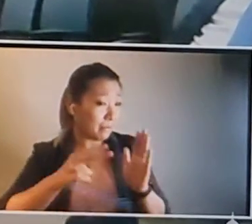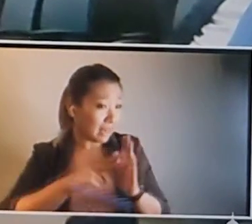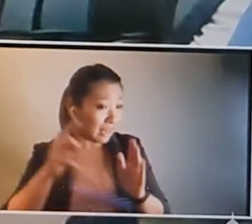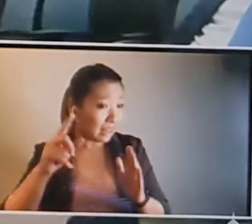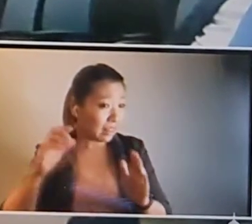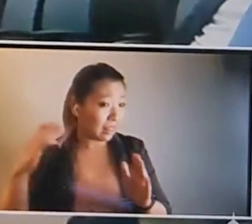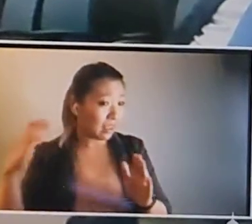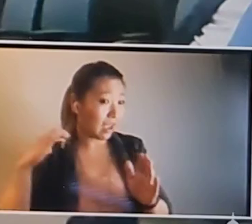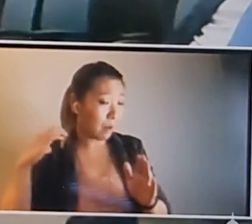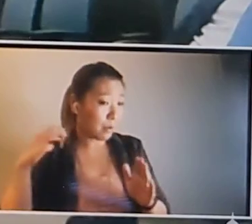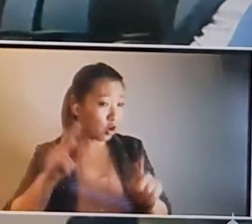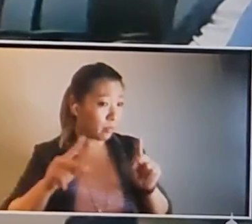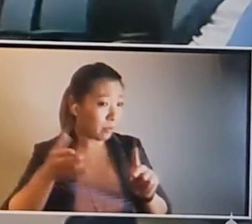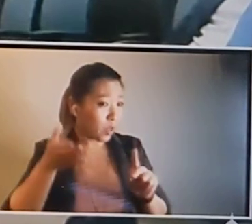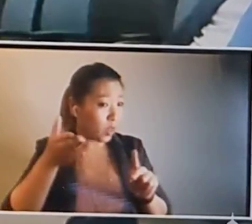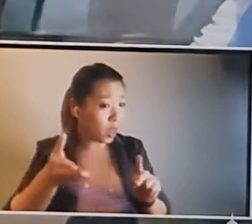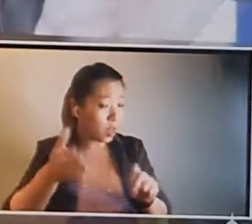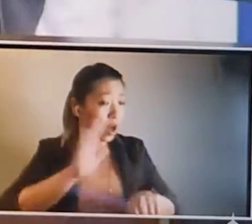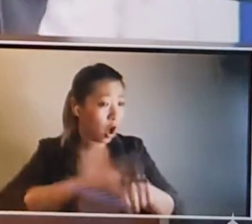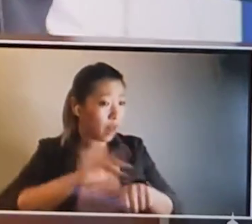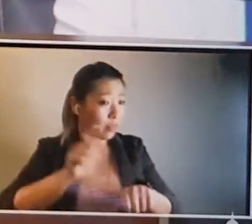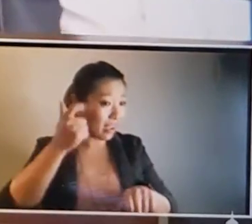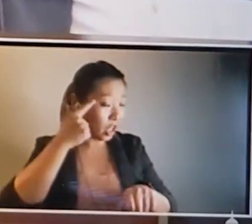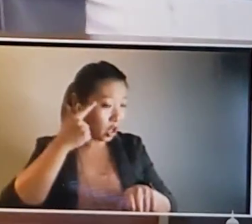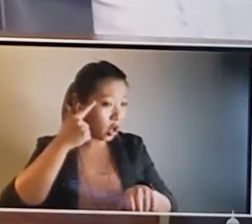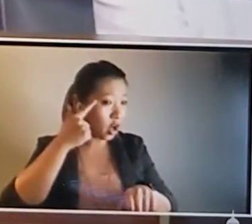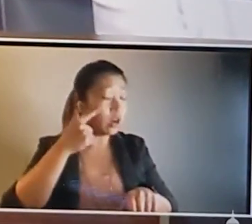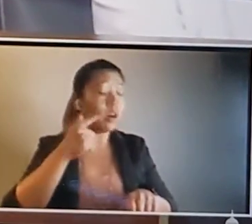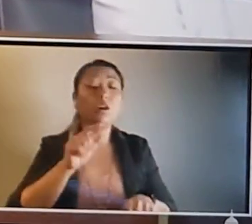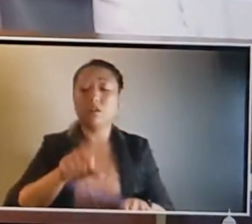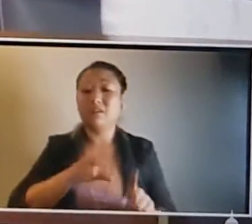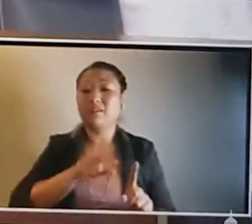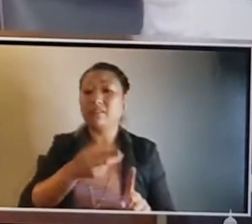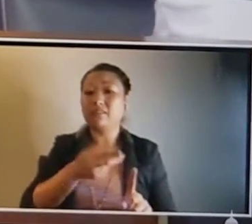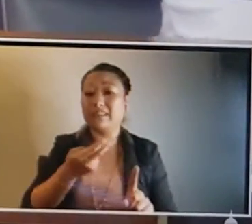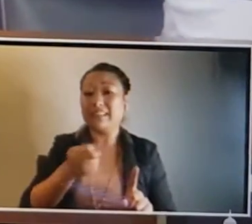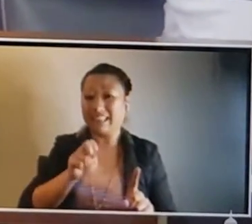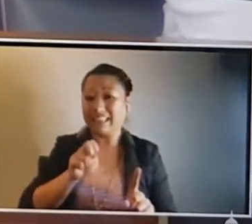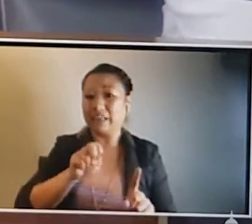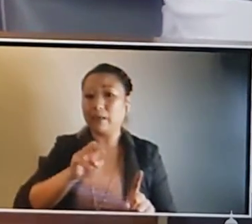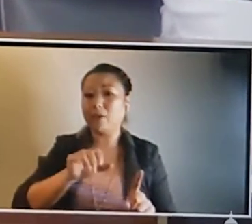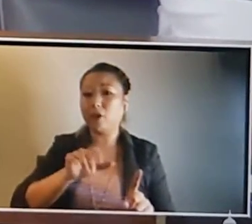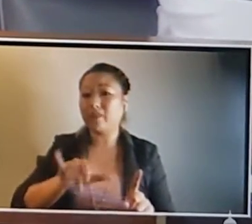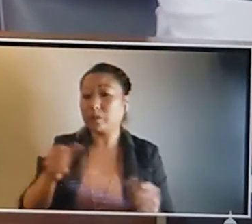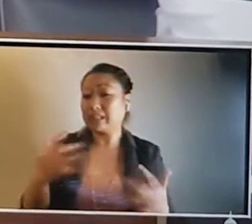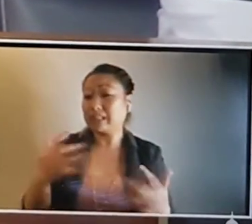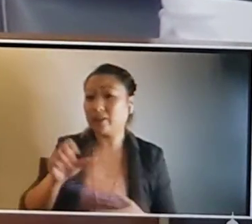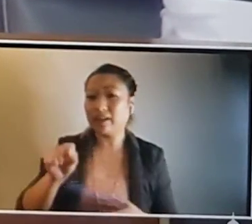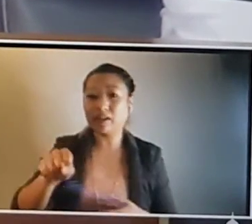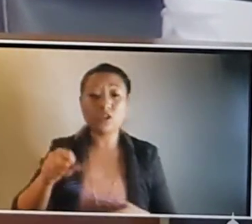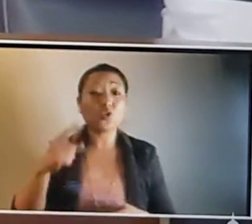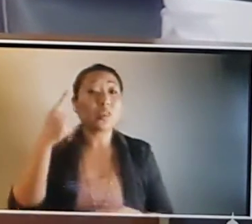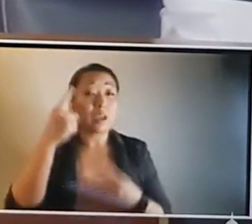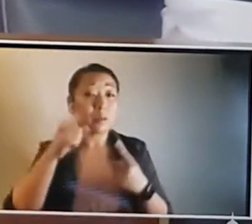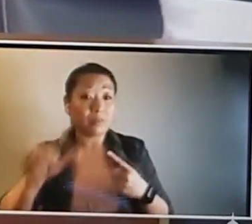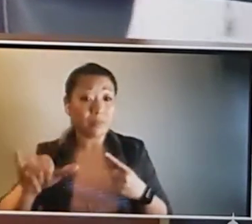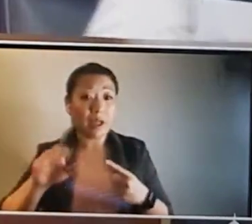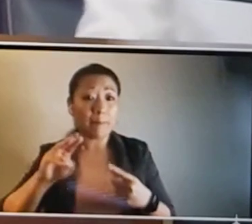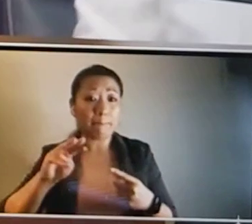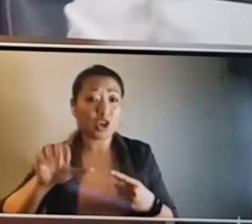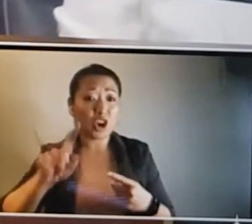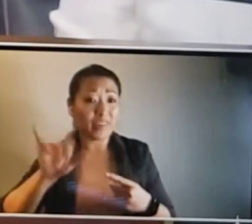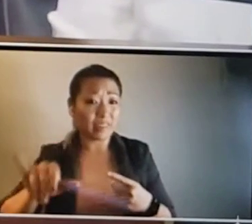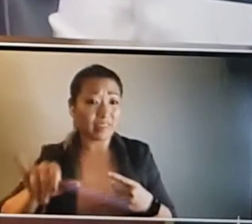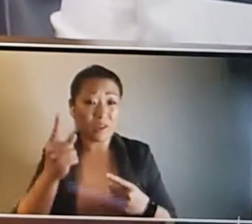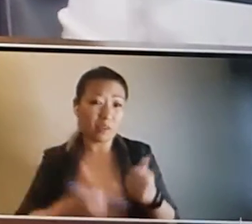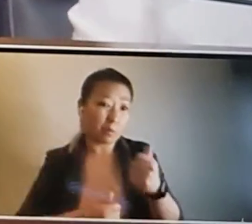violence? That he was scared, yes. Think about that. Leader McCarthy, who was one of the president's strongest supporters,